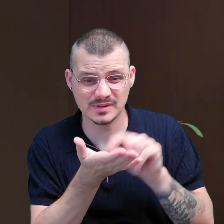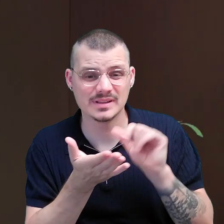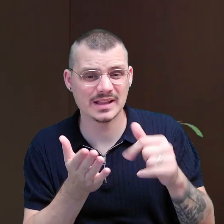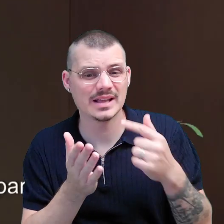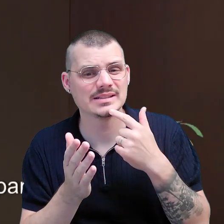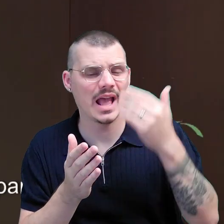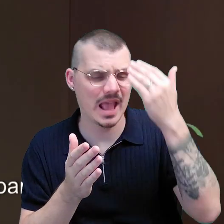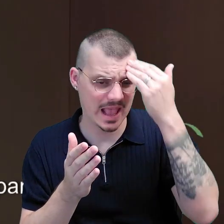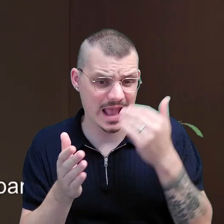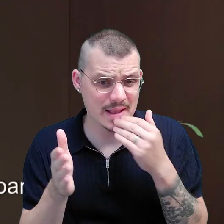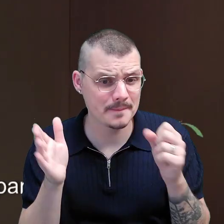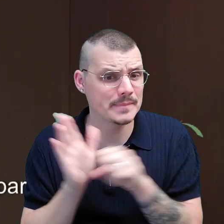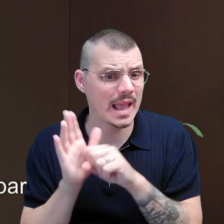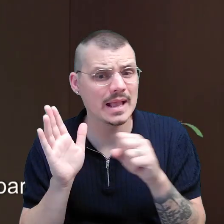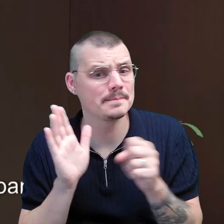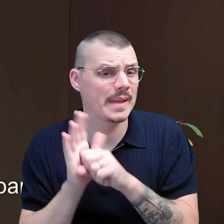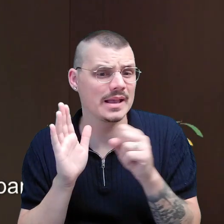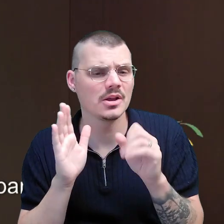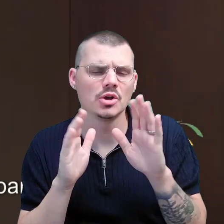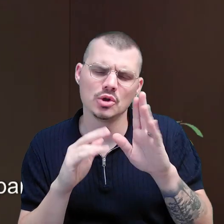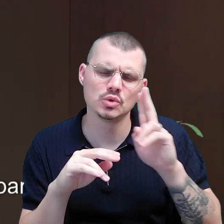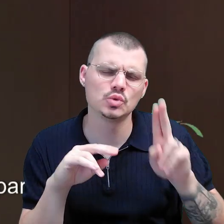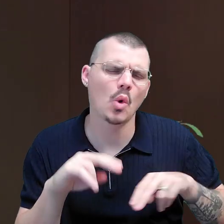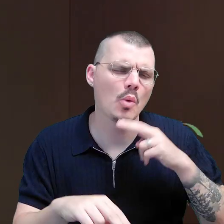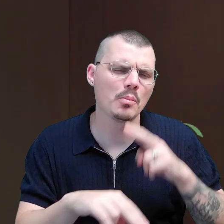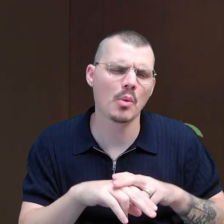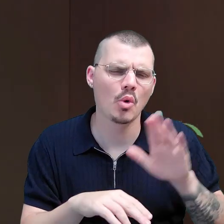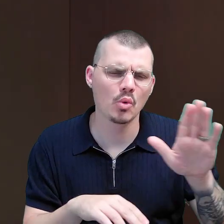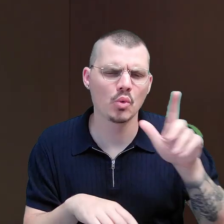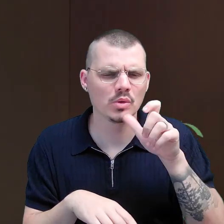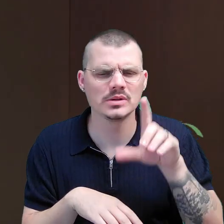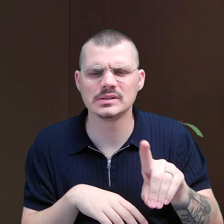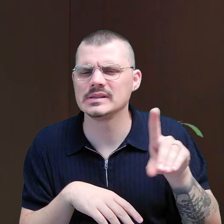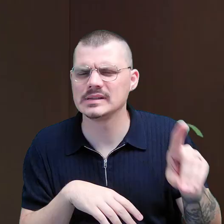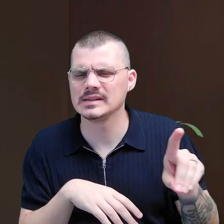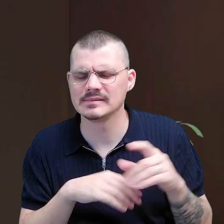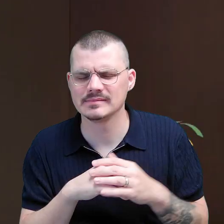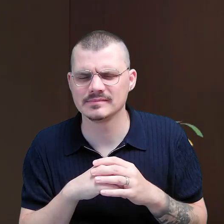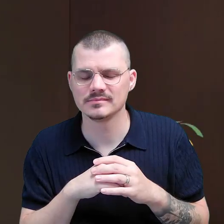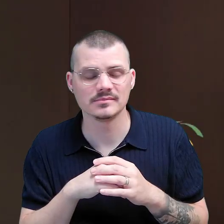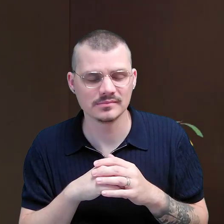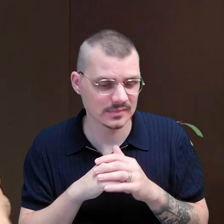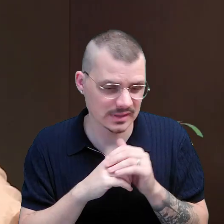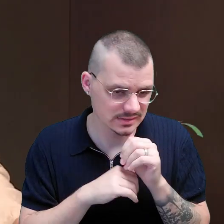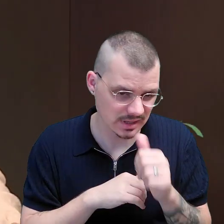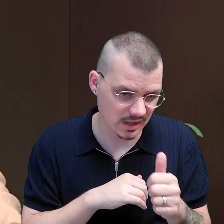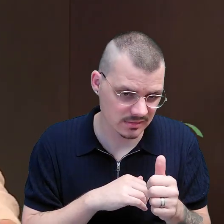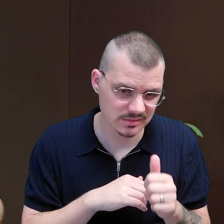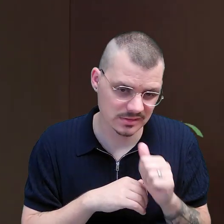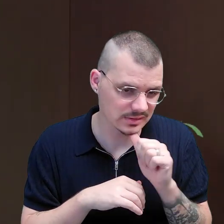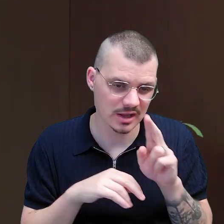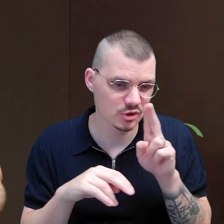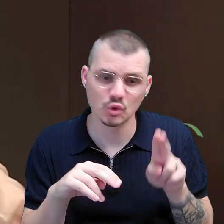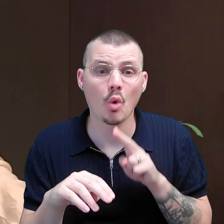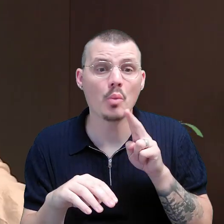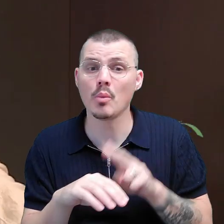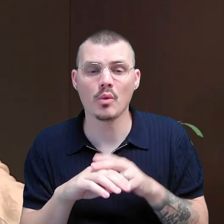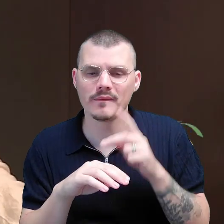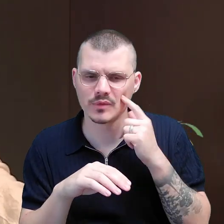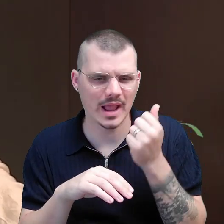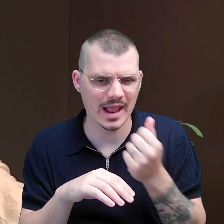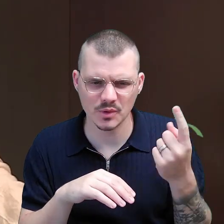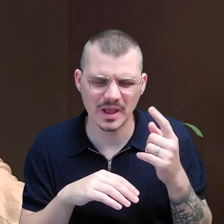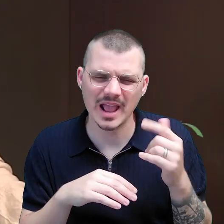published that say that headbanging is a normal part of a developmental disability. It isn't. Not normal